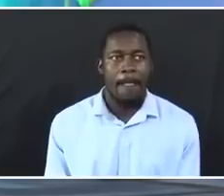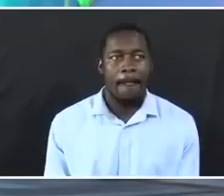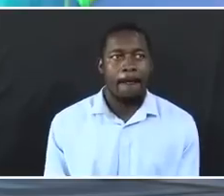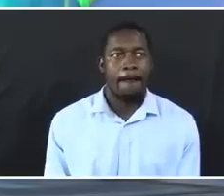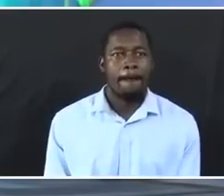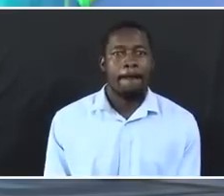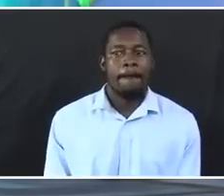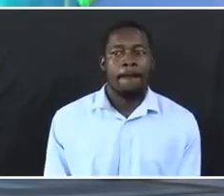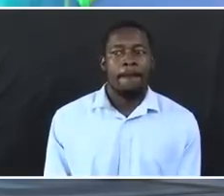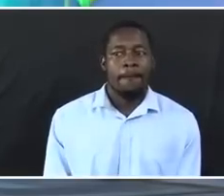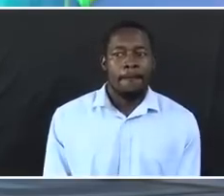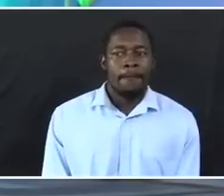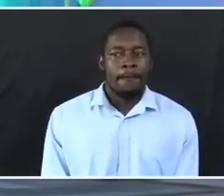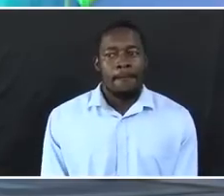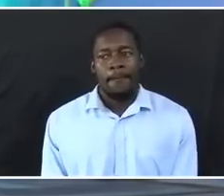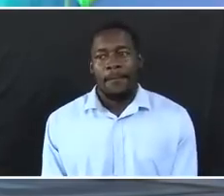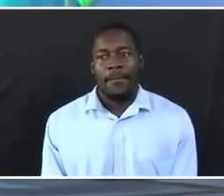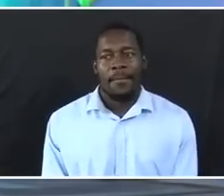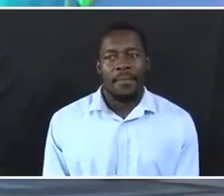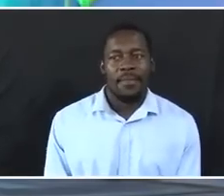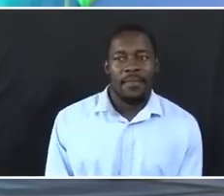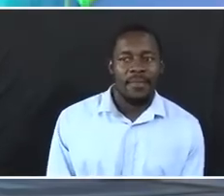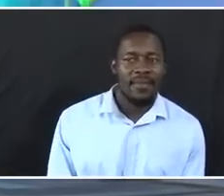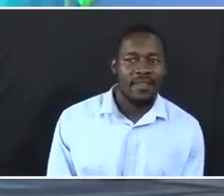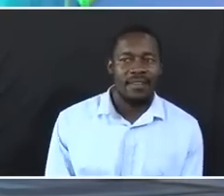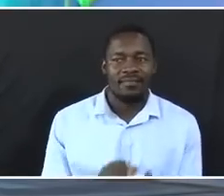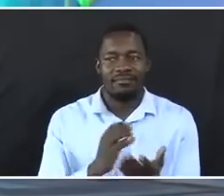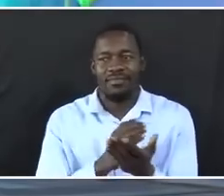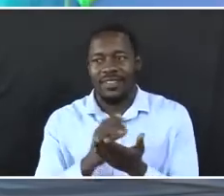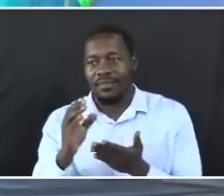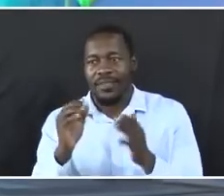Malachi, chapter 2.